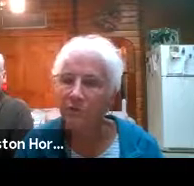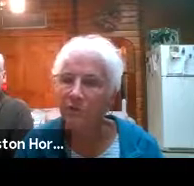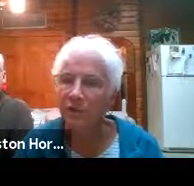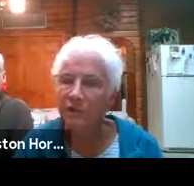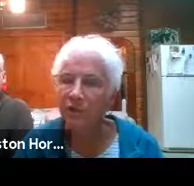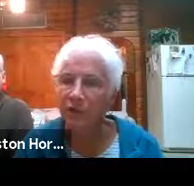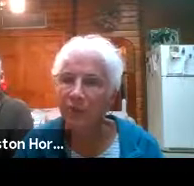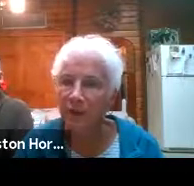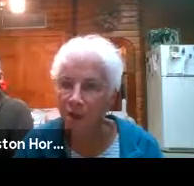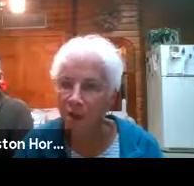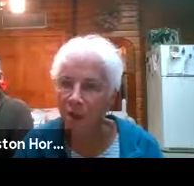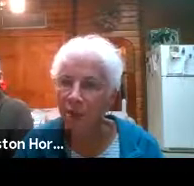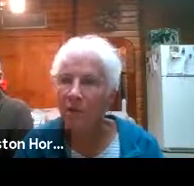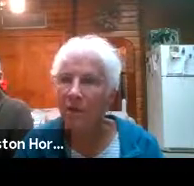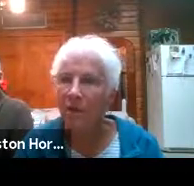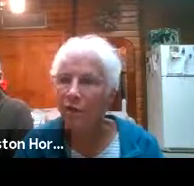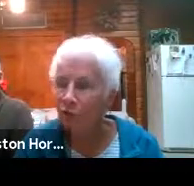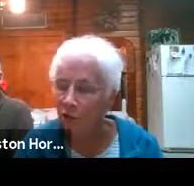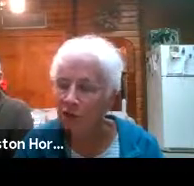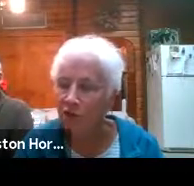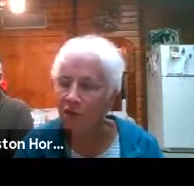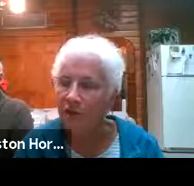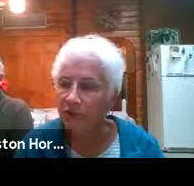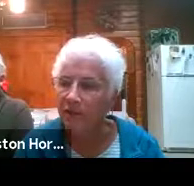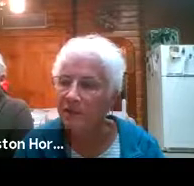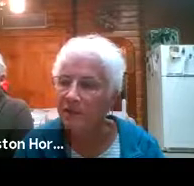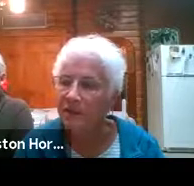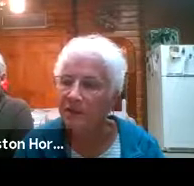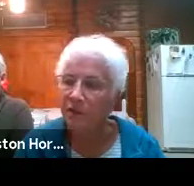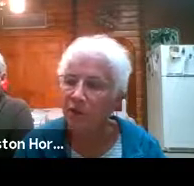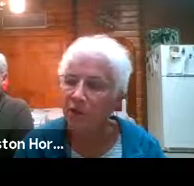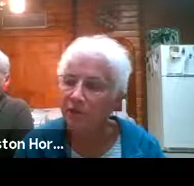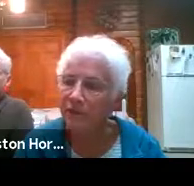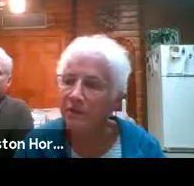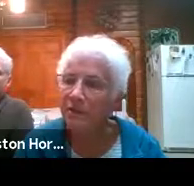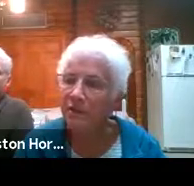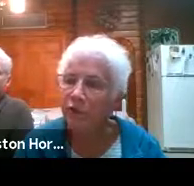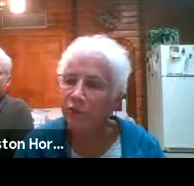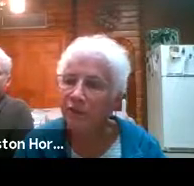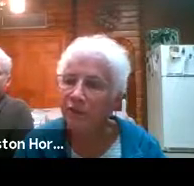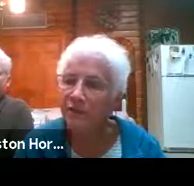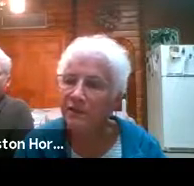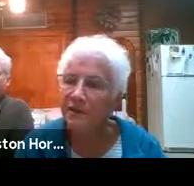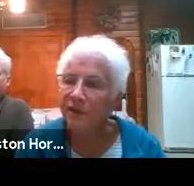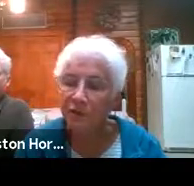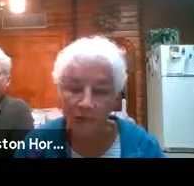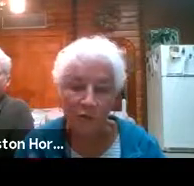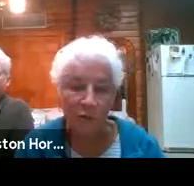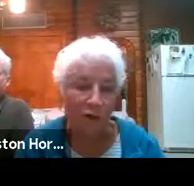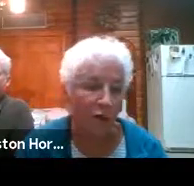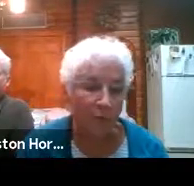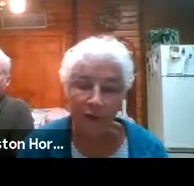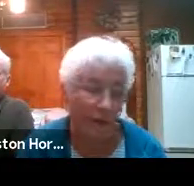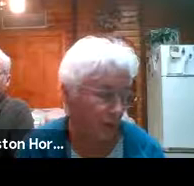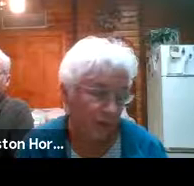be considered a medical, neurological illness, because that's what a lot of us do believe it is. So that was